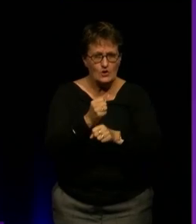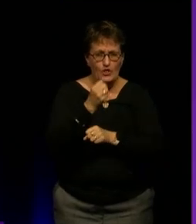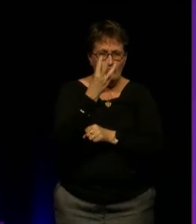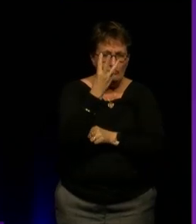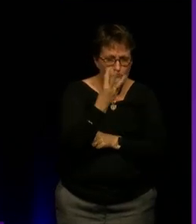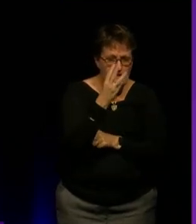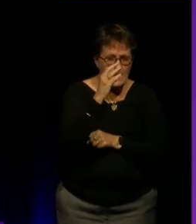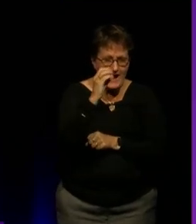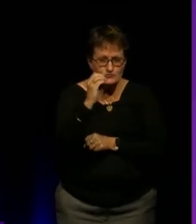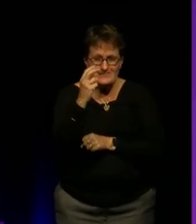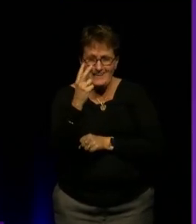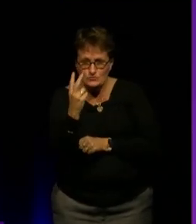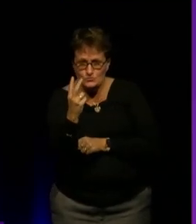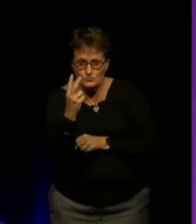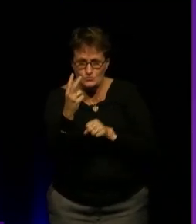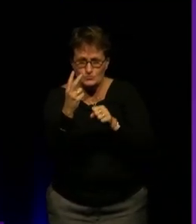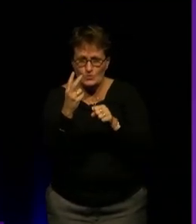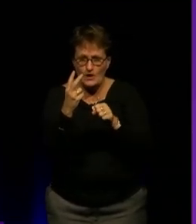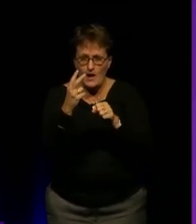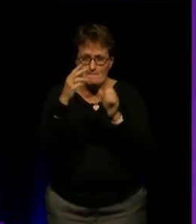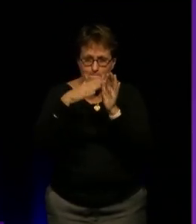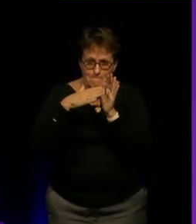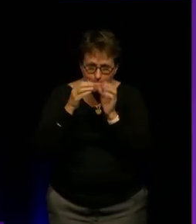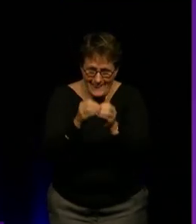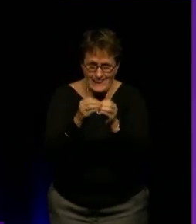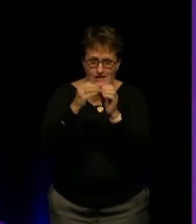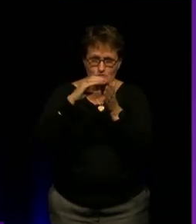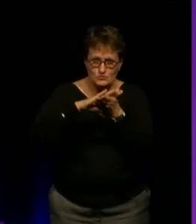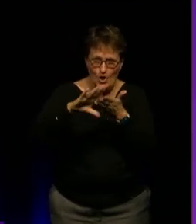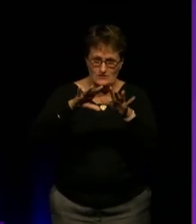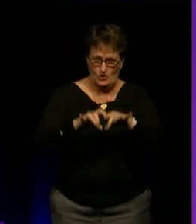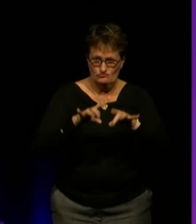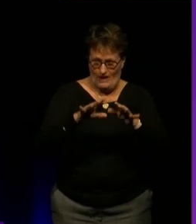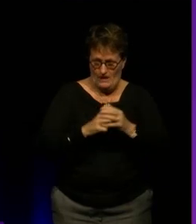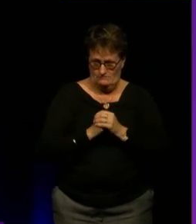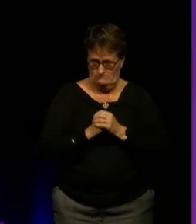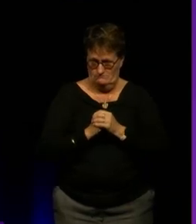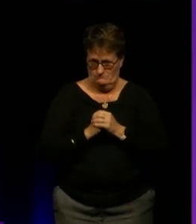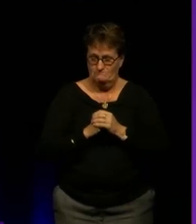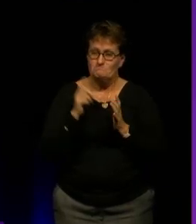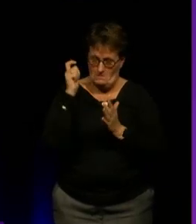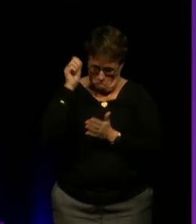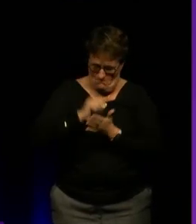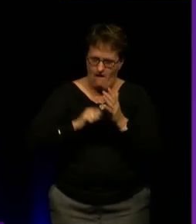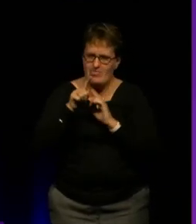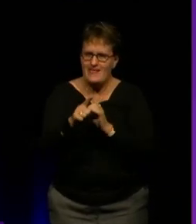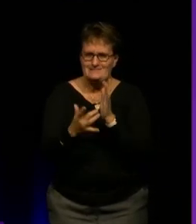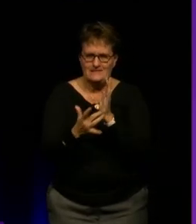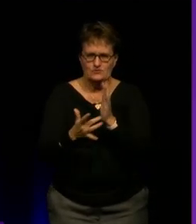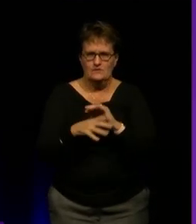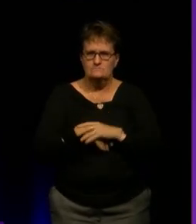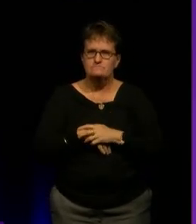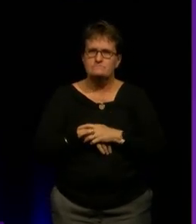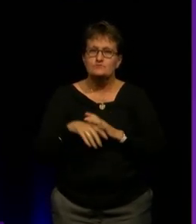$302 million deal. I hope you were inspired by tonight's timely event. Tonight's conversation is being broadcast